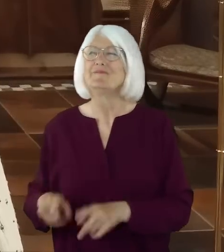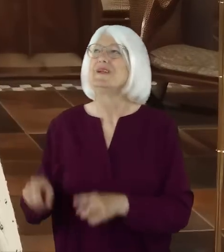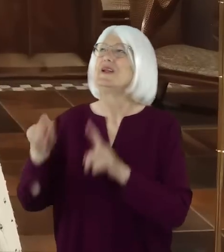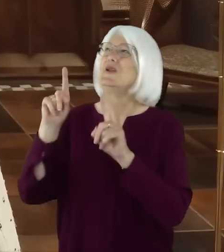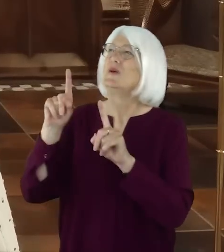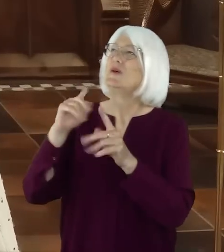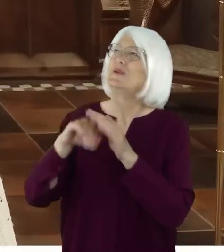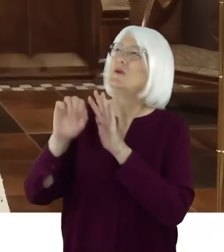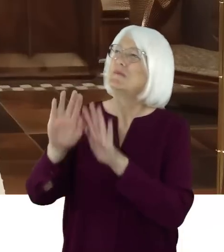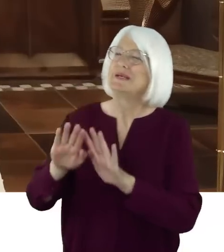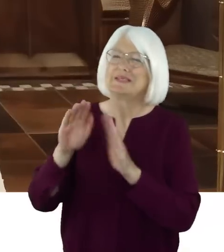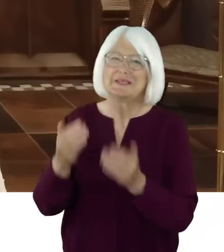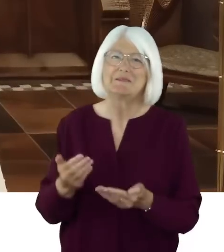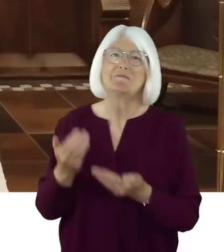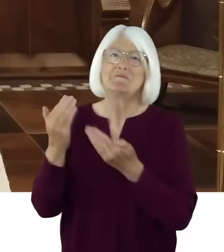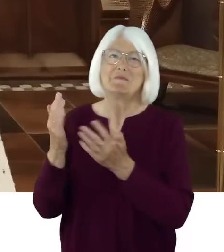Lord, in your mercy.